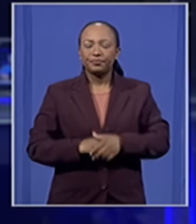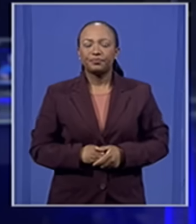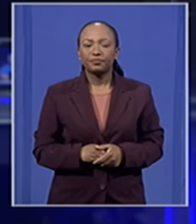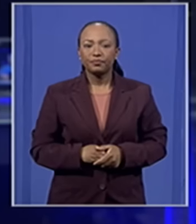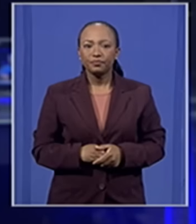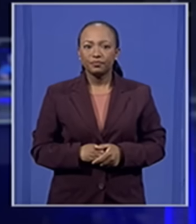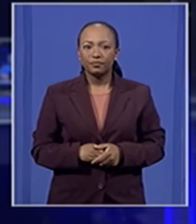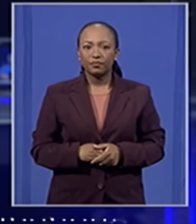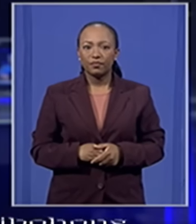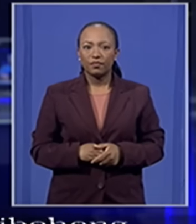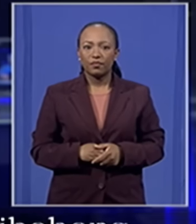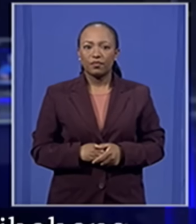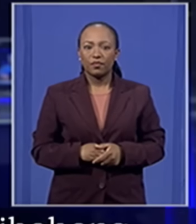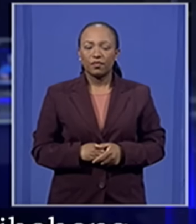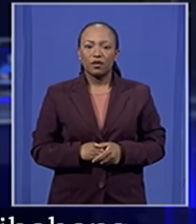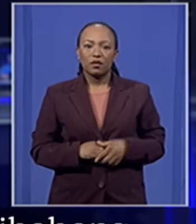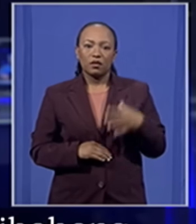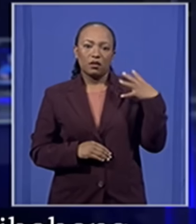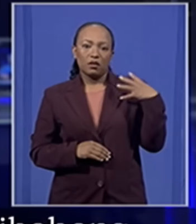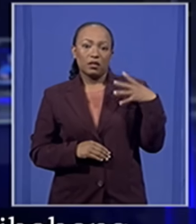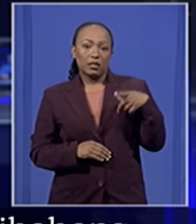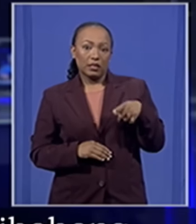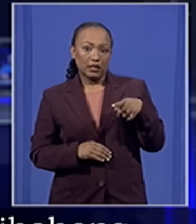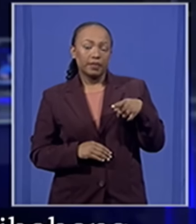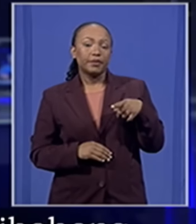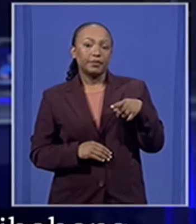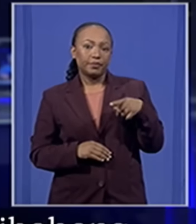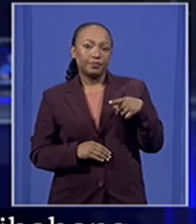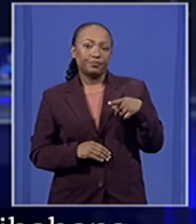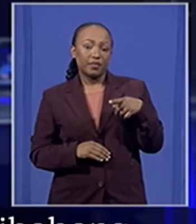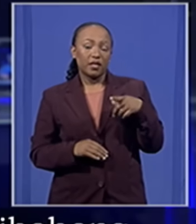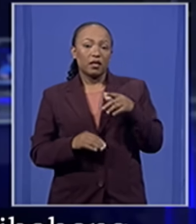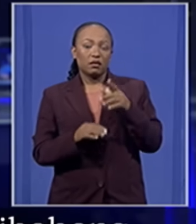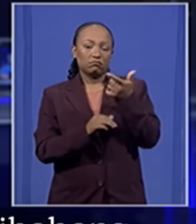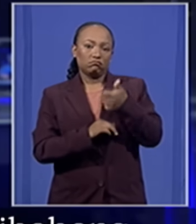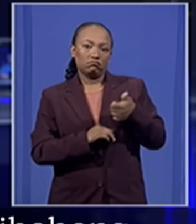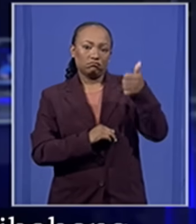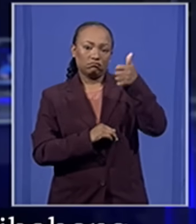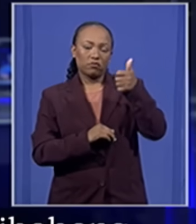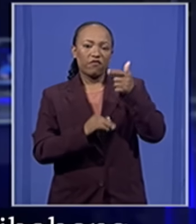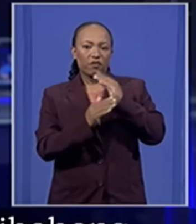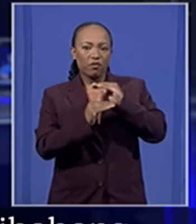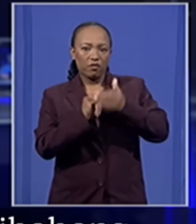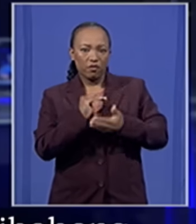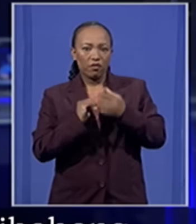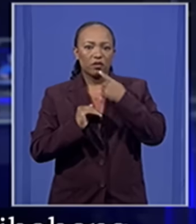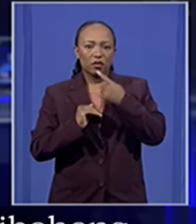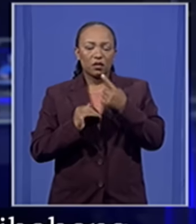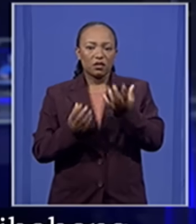Ka o le letona la polokelo le tshireletso Mpumalanga le re ho fumanwa ha dithethefatsi tsa boleng ba diranta tse dimilione tse